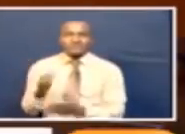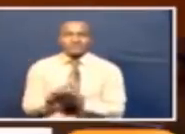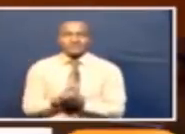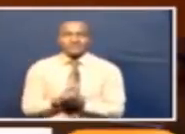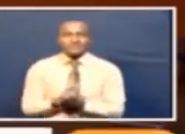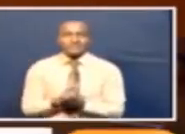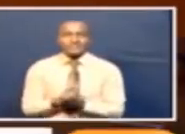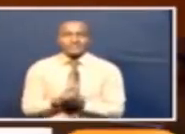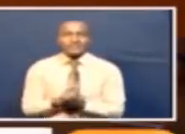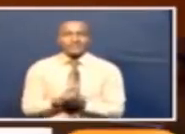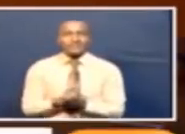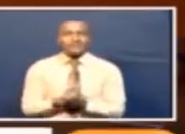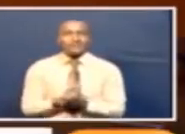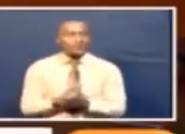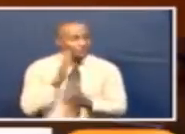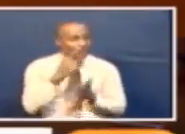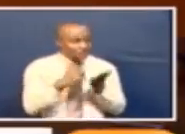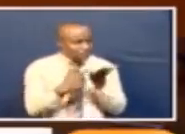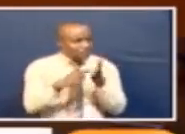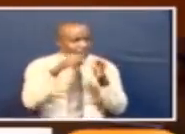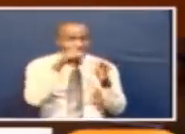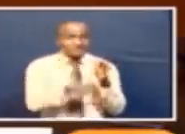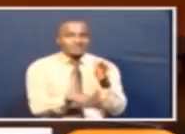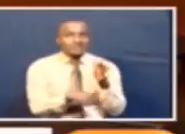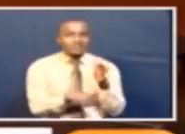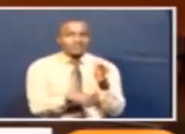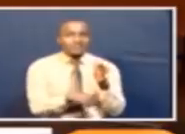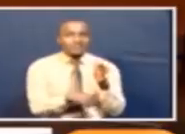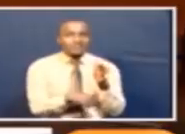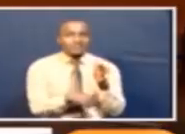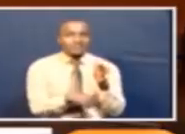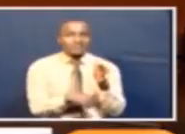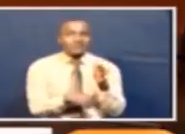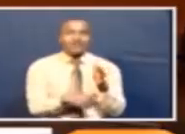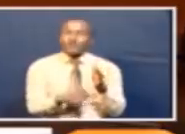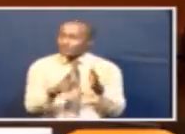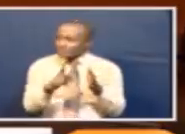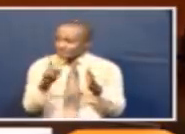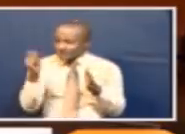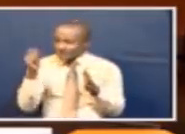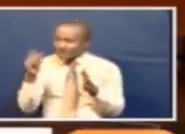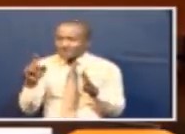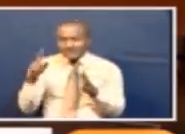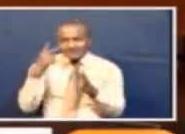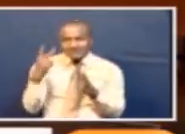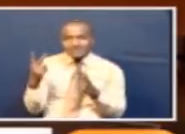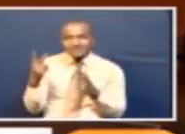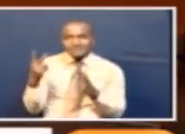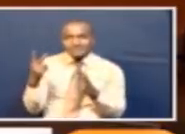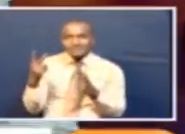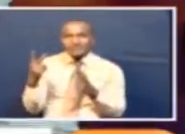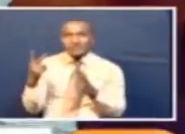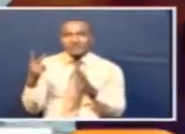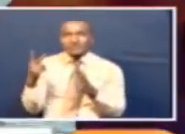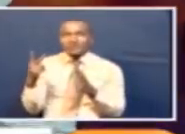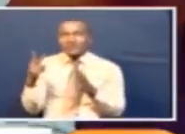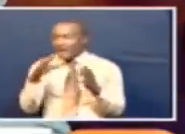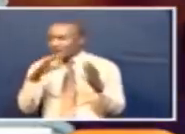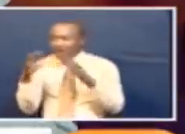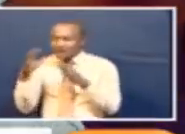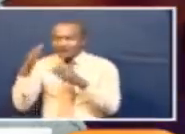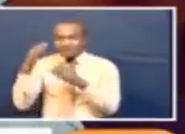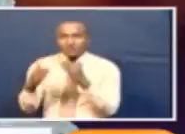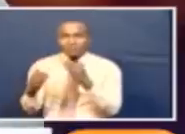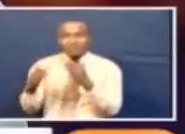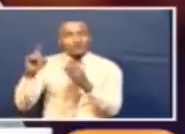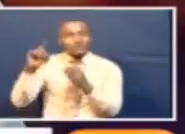I will talk about it in the coming days. Yeah. I think Kenyans just need to dissect things on their own. They should not be drawn into our arguments. Right. They should